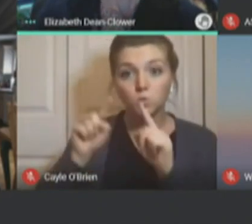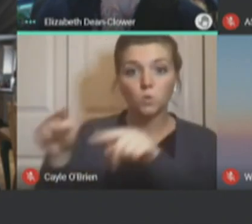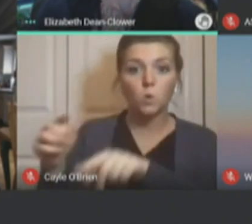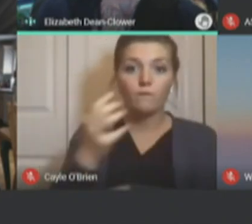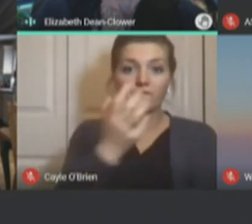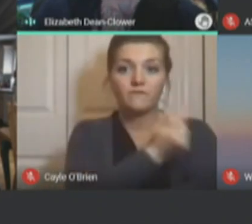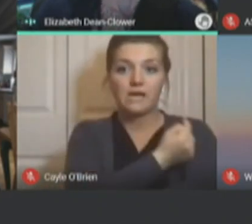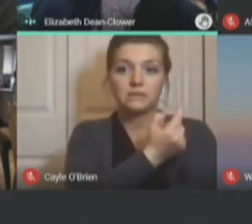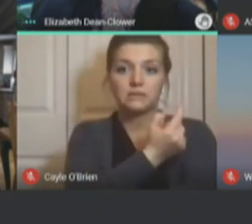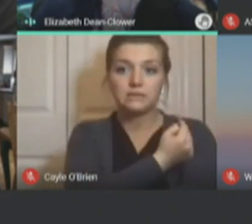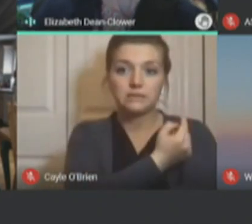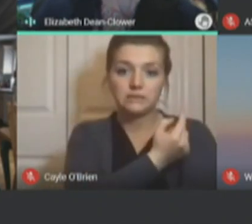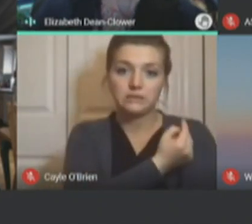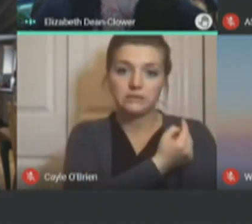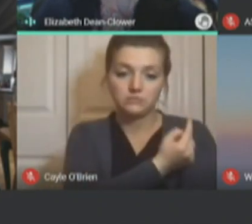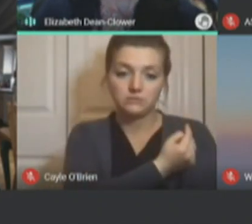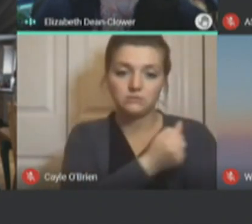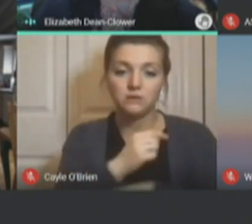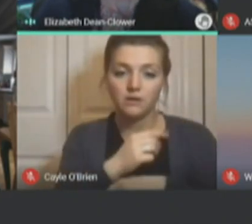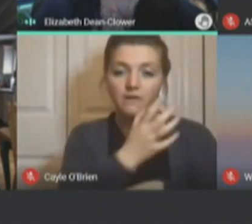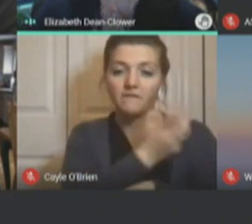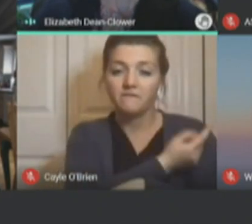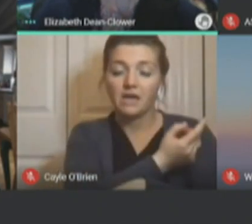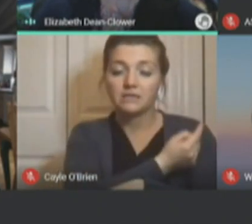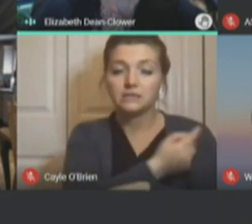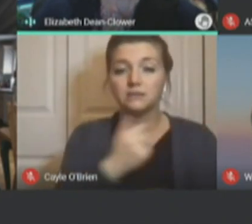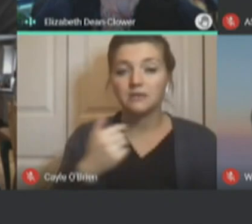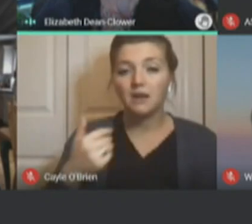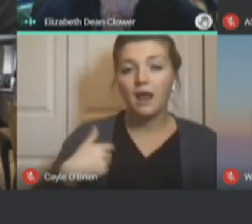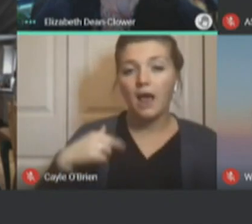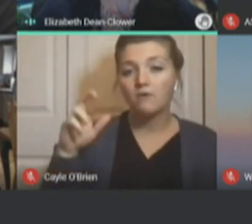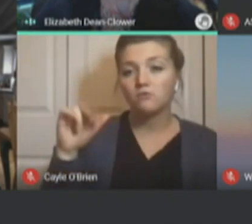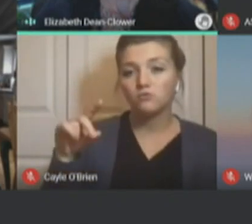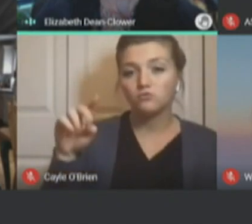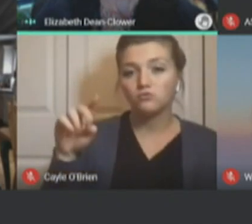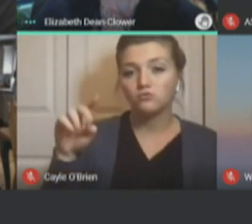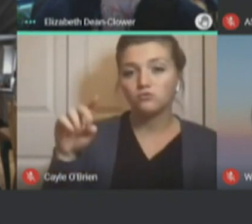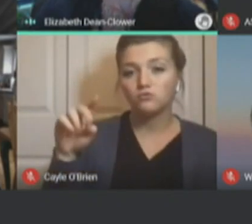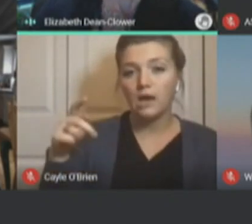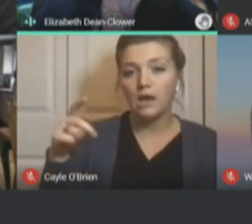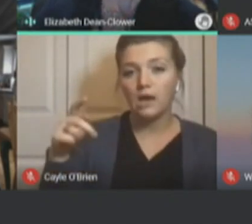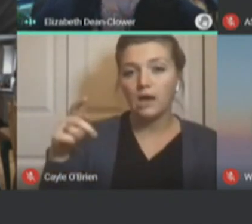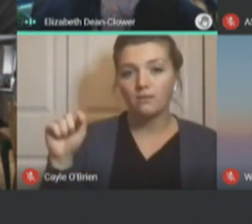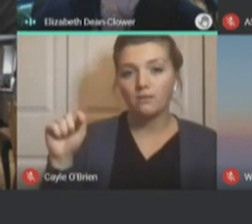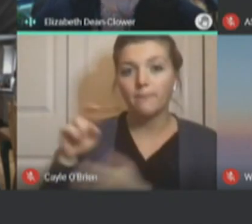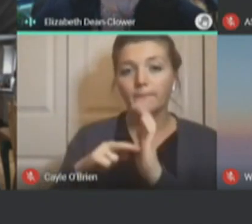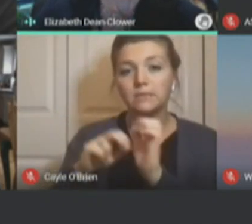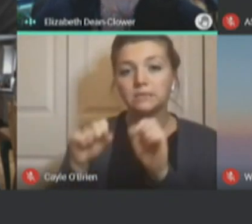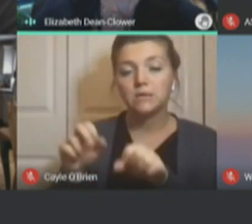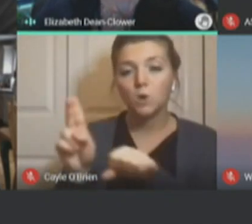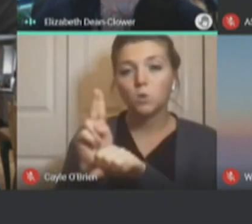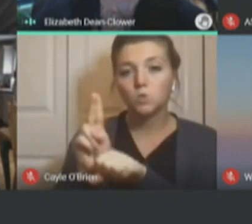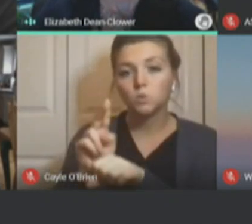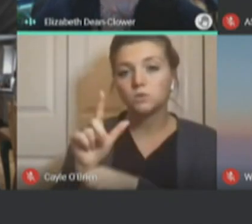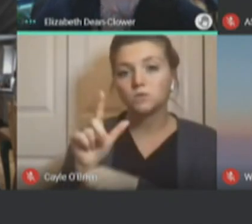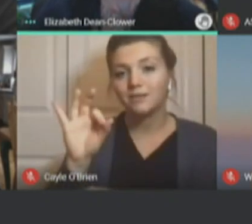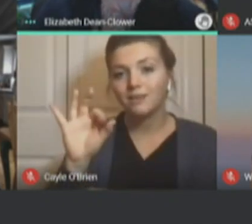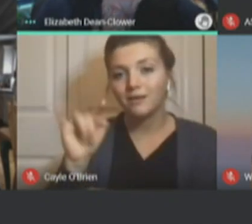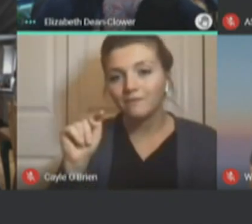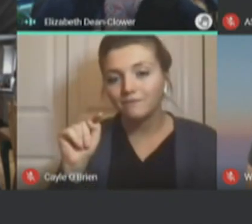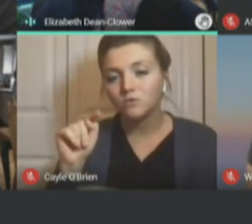particular, that it's the ride pilot, the use of Uber and Lyft vehicles to go to and from vaccine